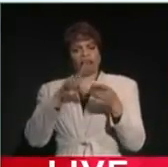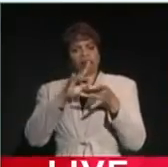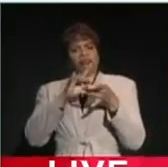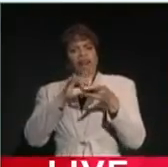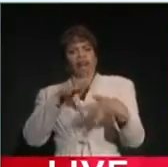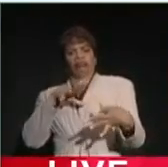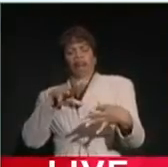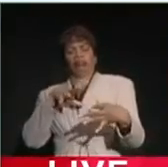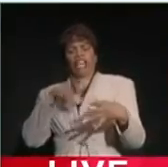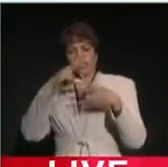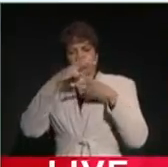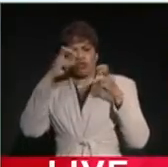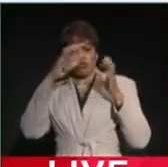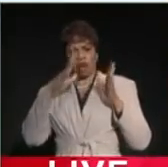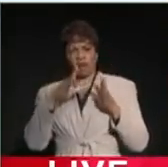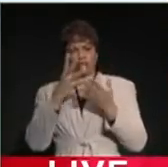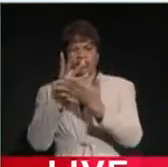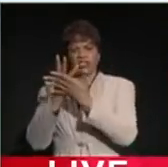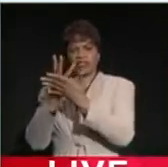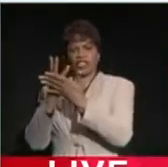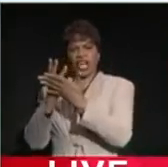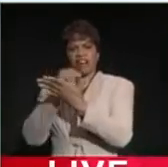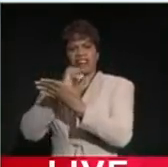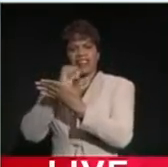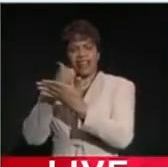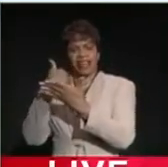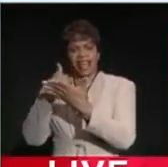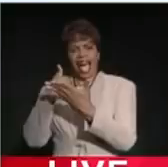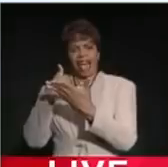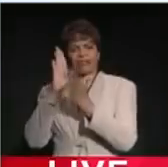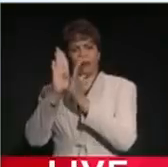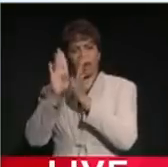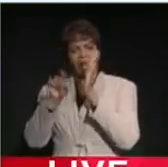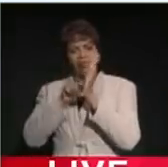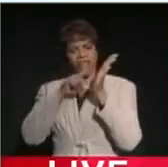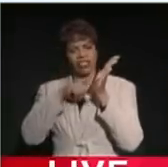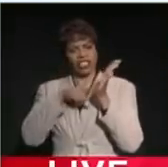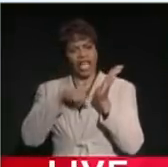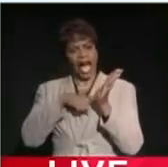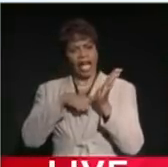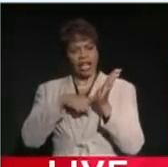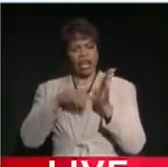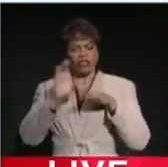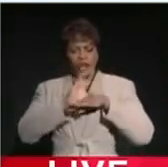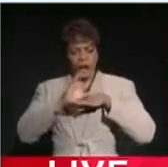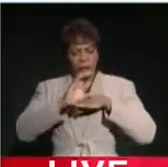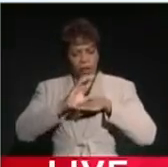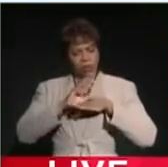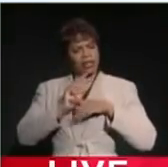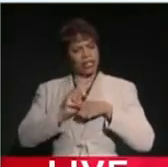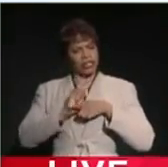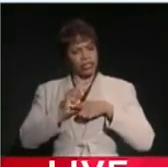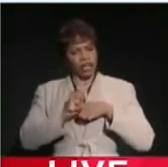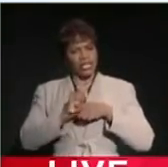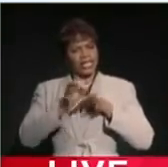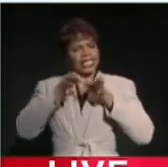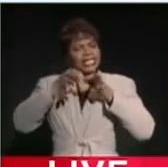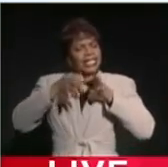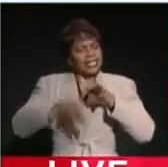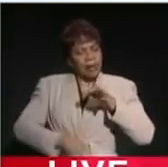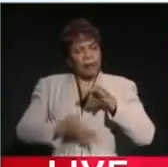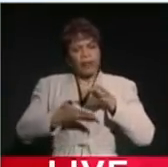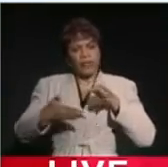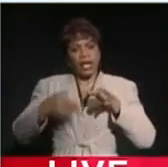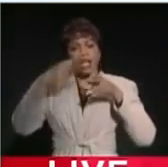jail without running an immigration background check. So I got a computer, and I got someone trained on that computer to do one simple thing, a